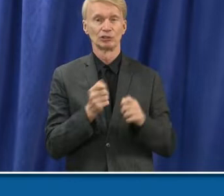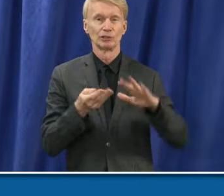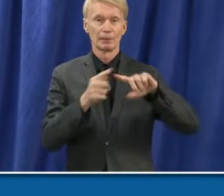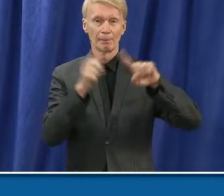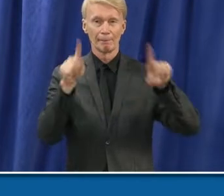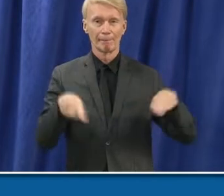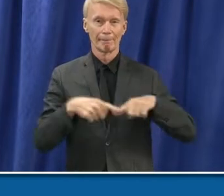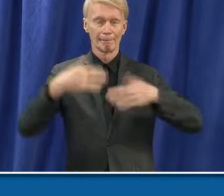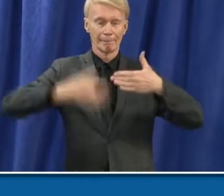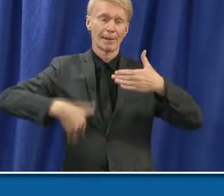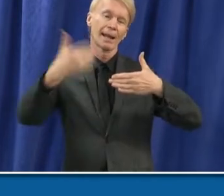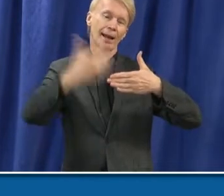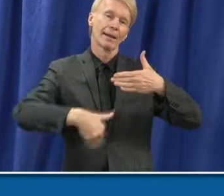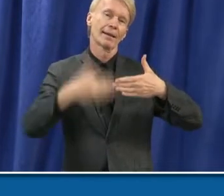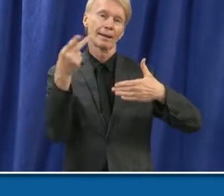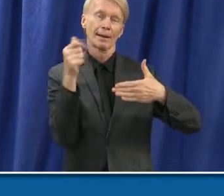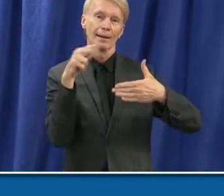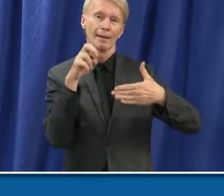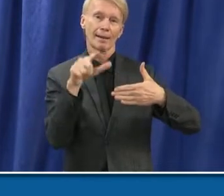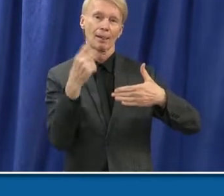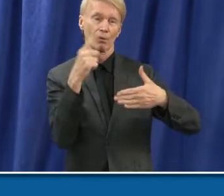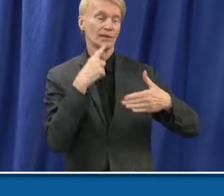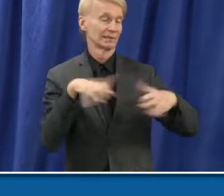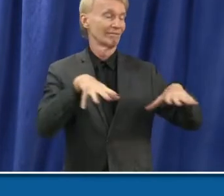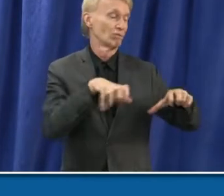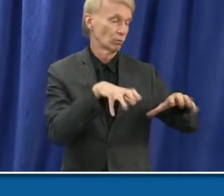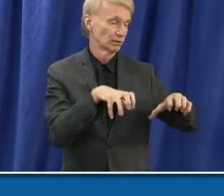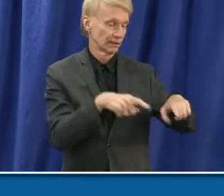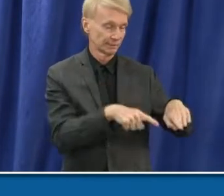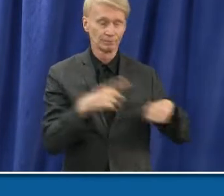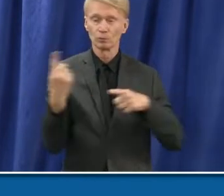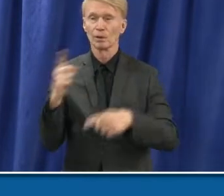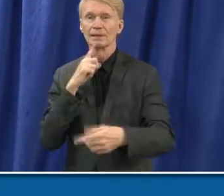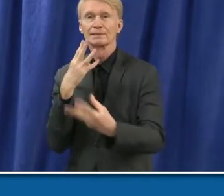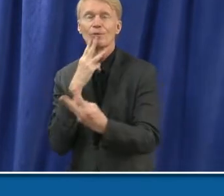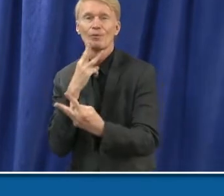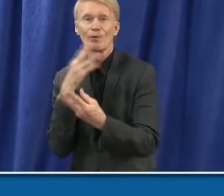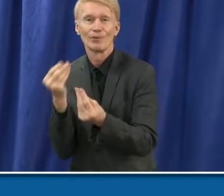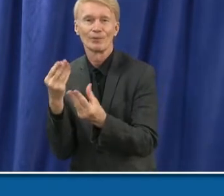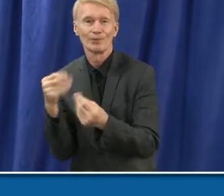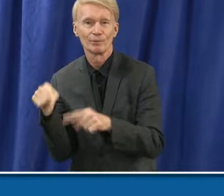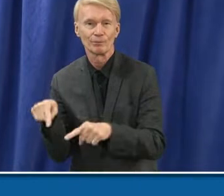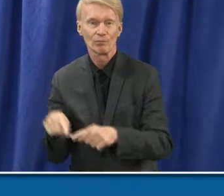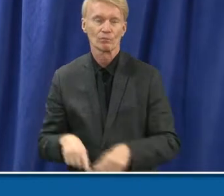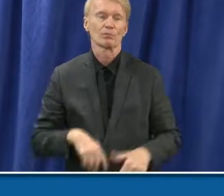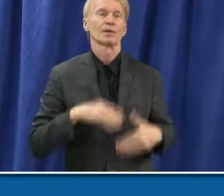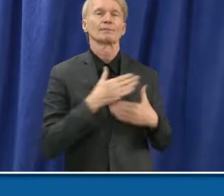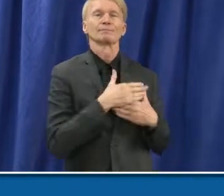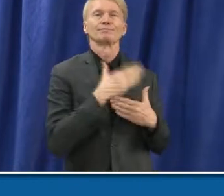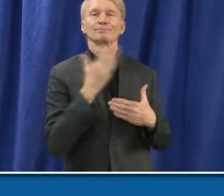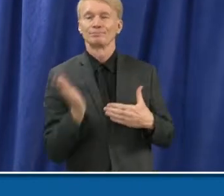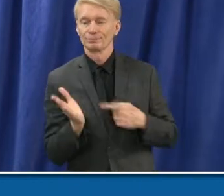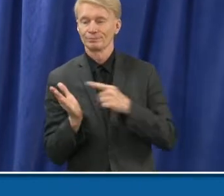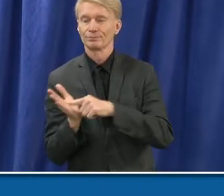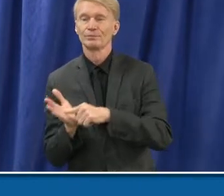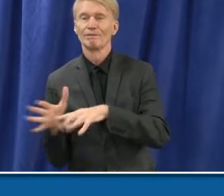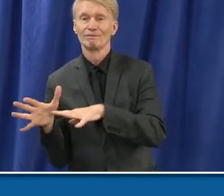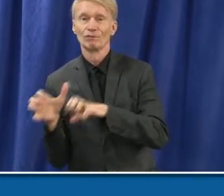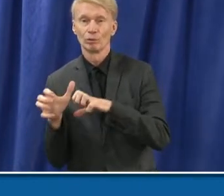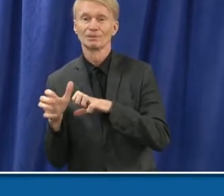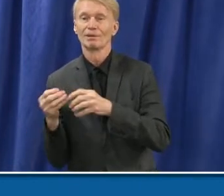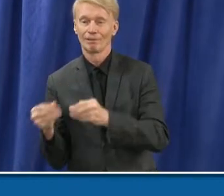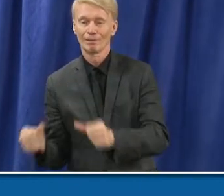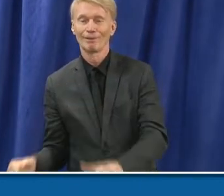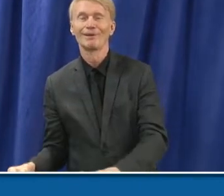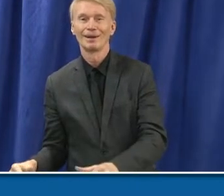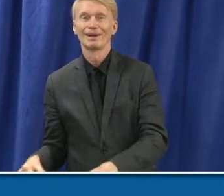thermal shipper. One is in a frozen state and one is in a liquid state. And over time, the frozen state becomes liquid and the